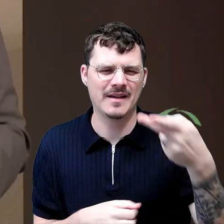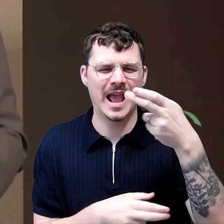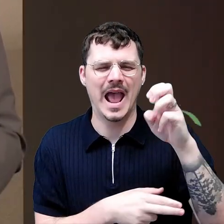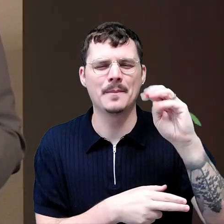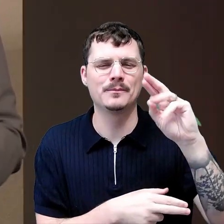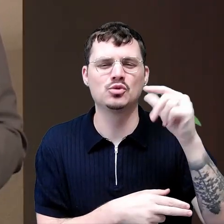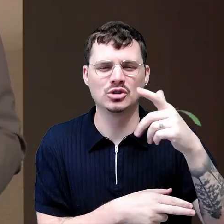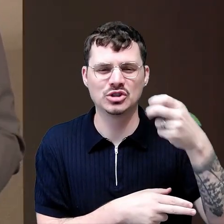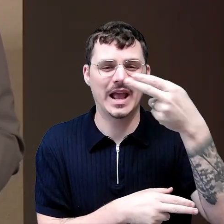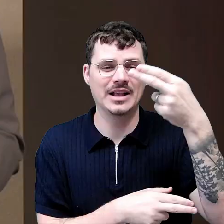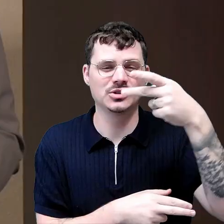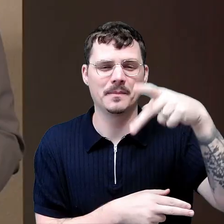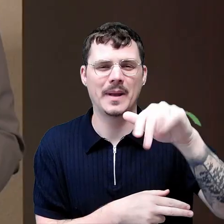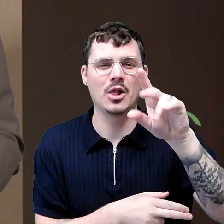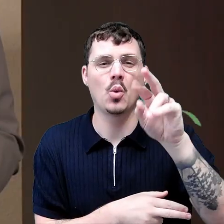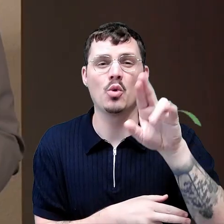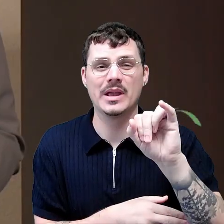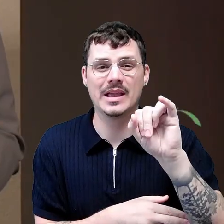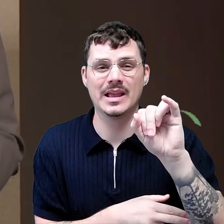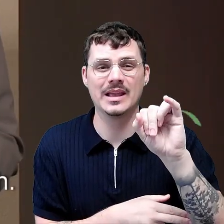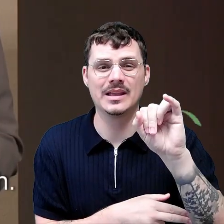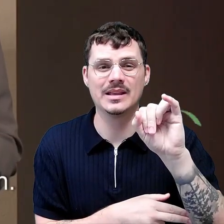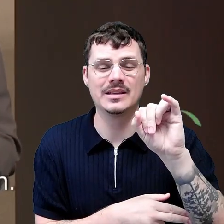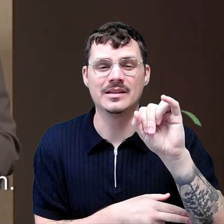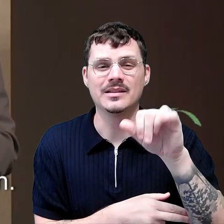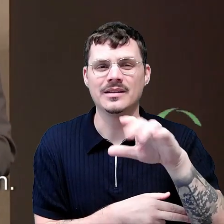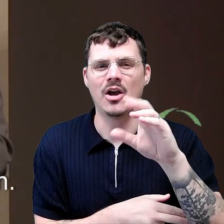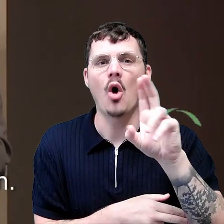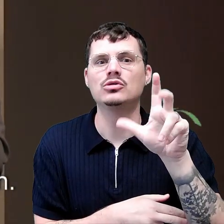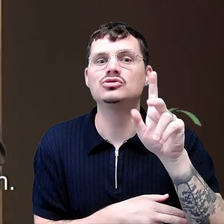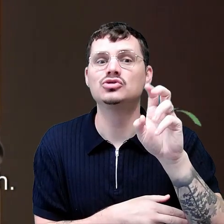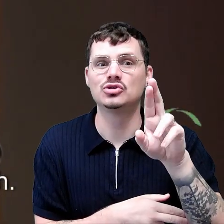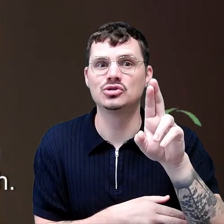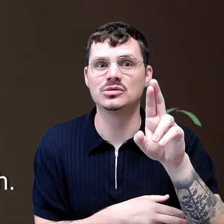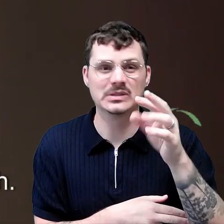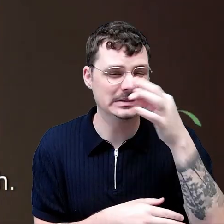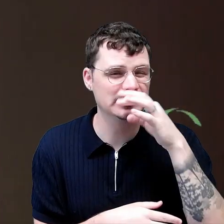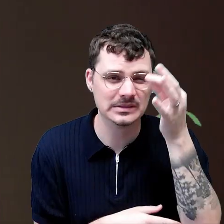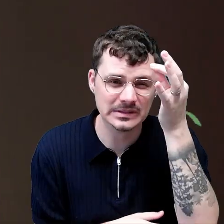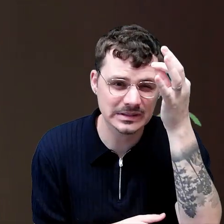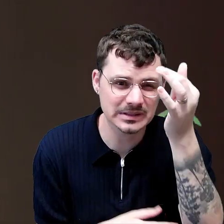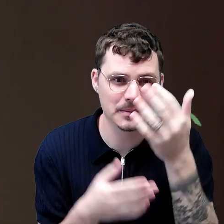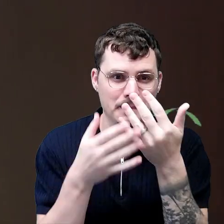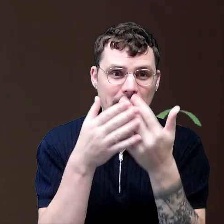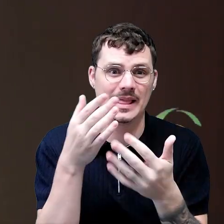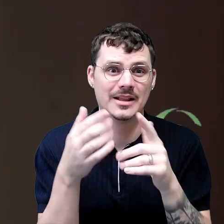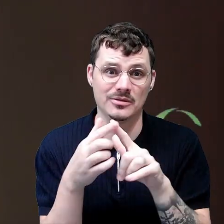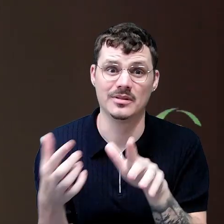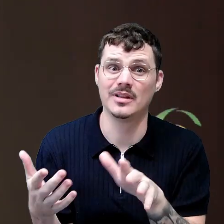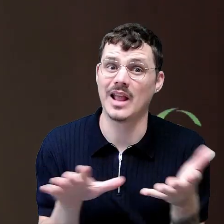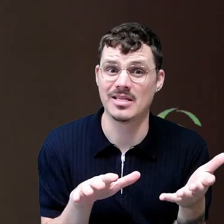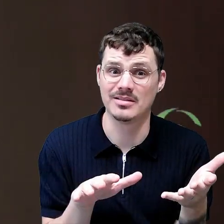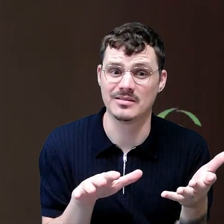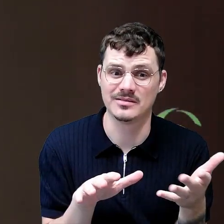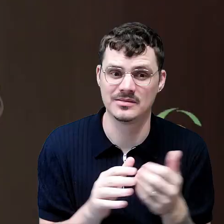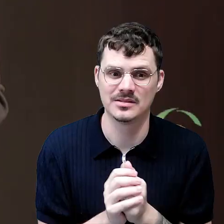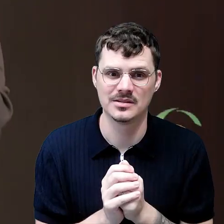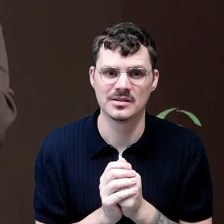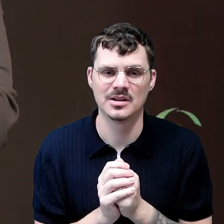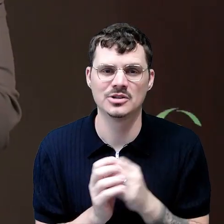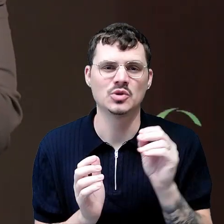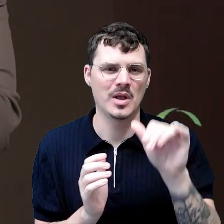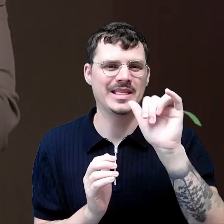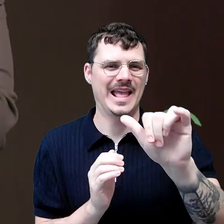hemorrhaging H. pylori ulcers, and he was very close to bleeding to death. This cracked